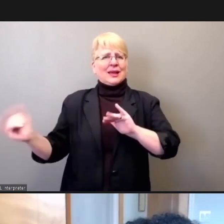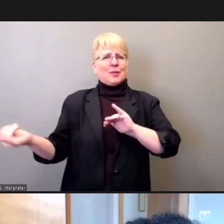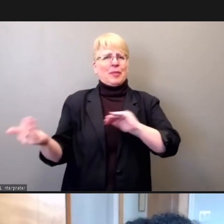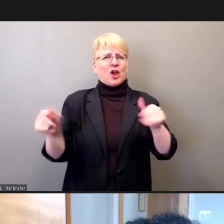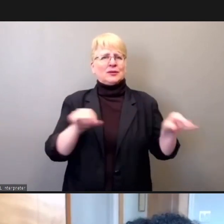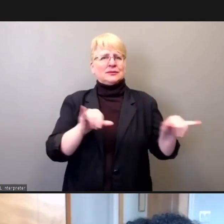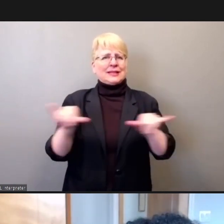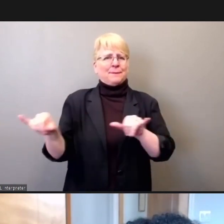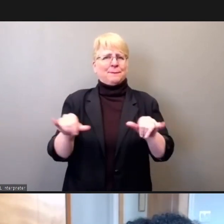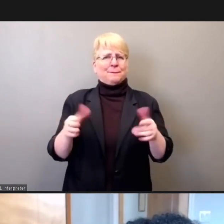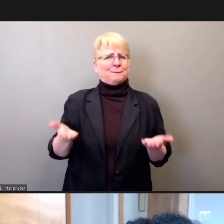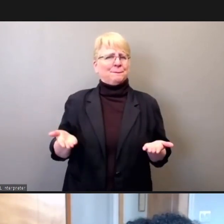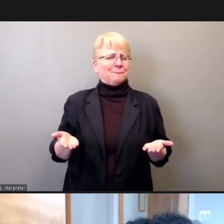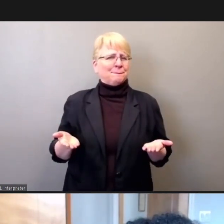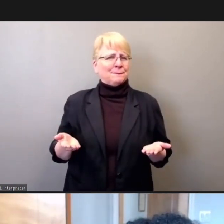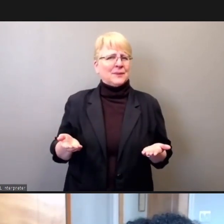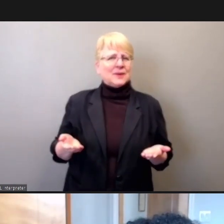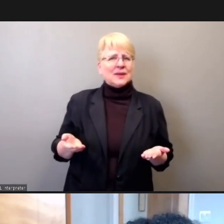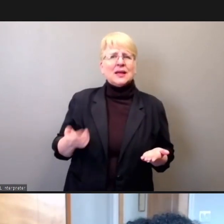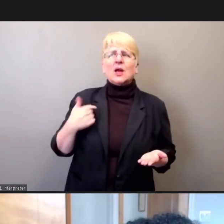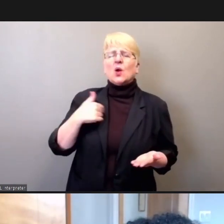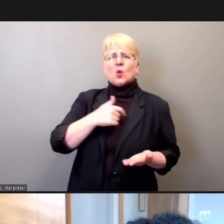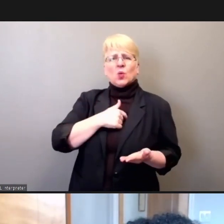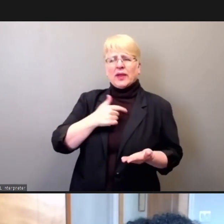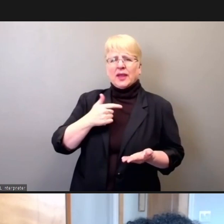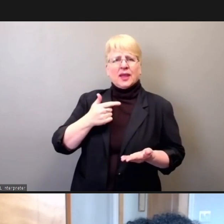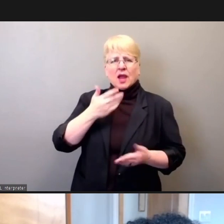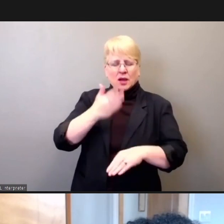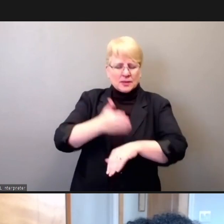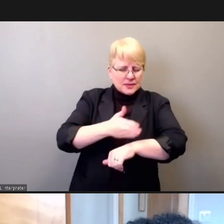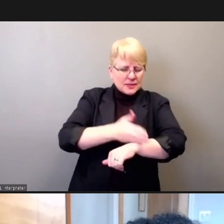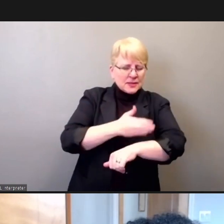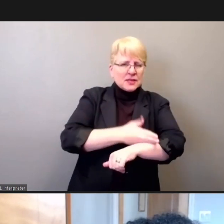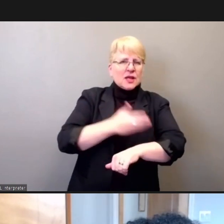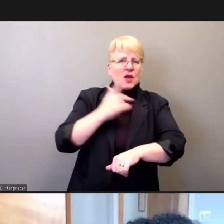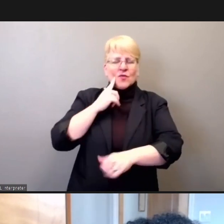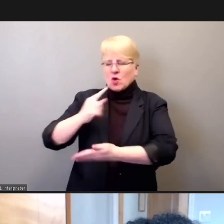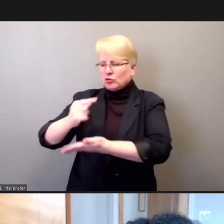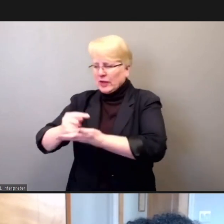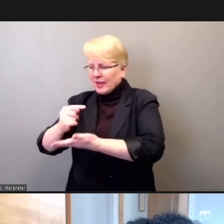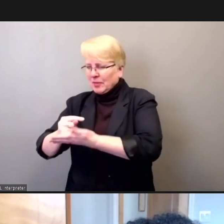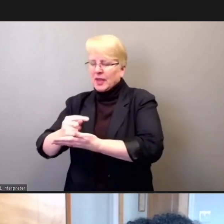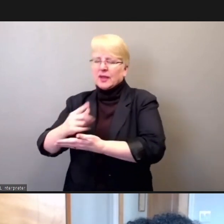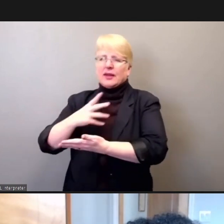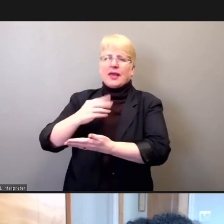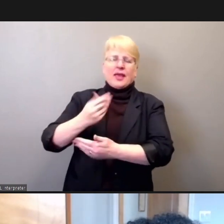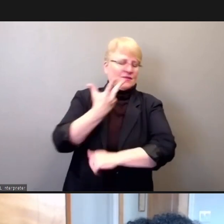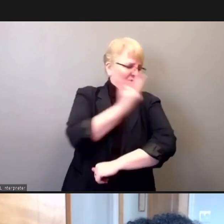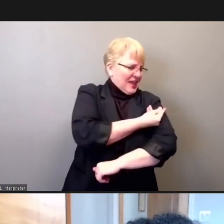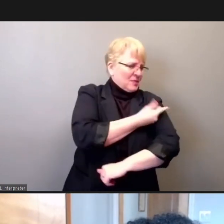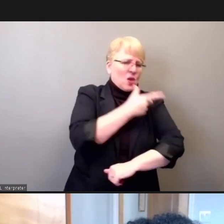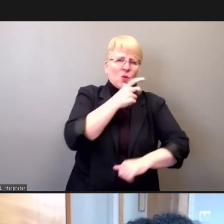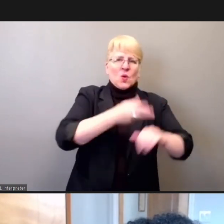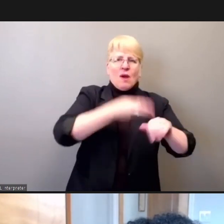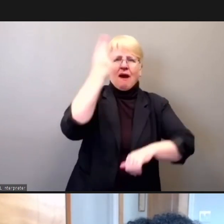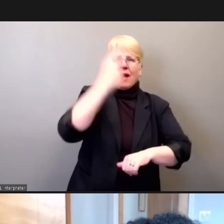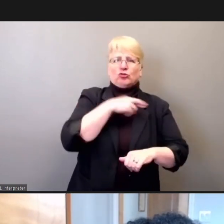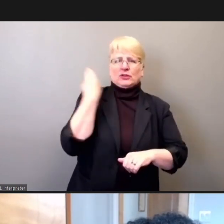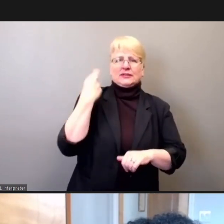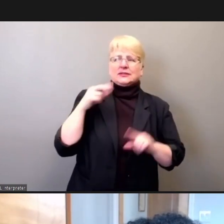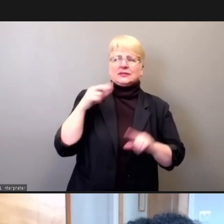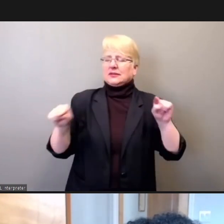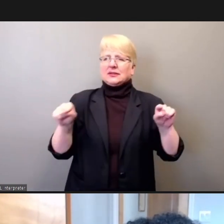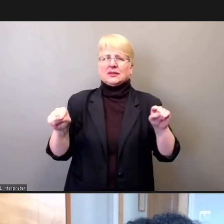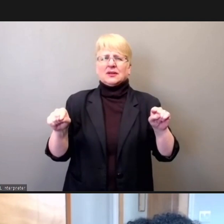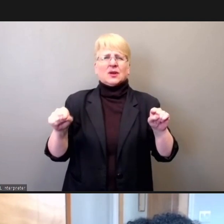explain, especially if we're getting better at treating COVID and vaccinating the most vulnerable people, why haven't the